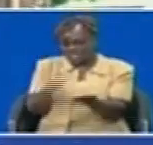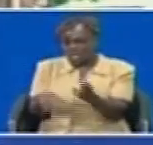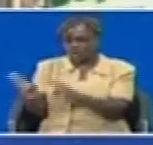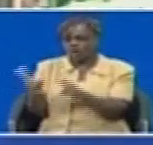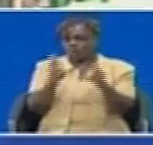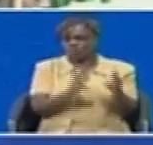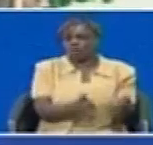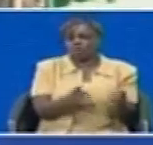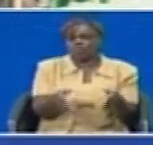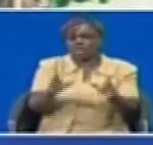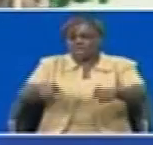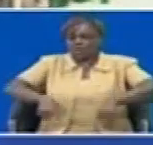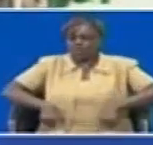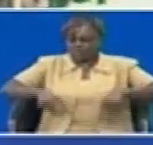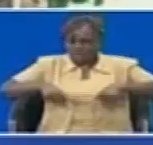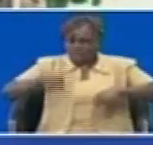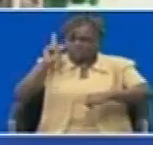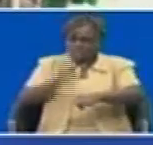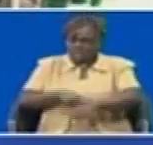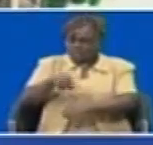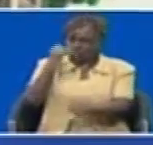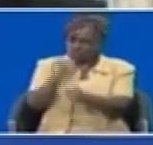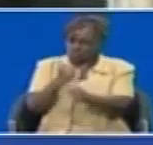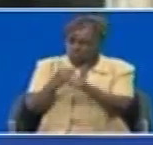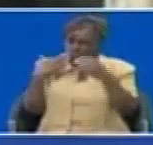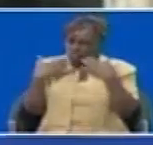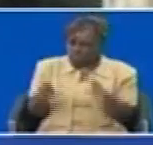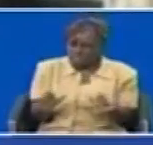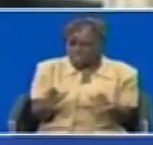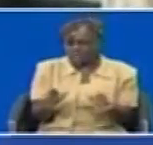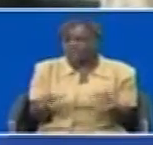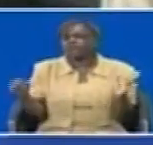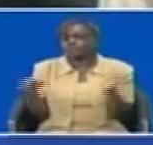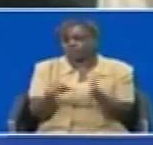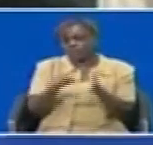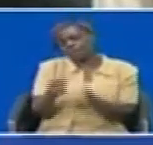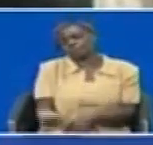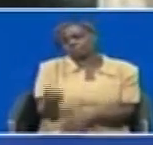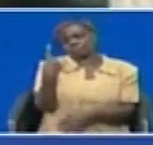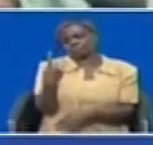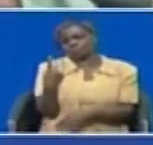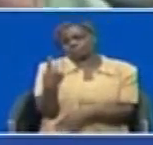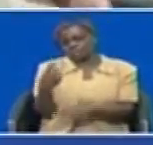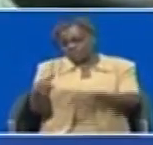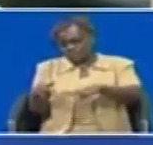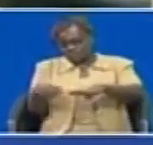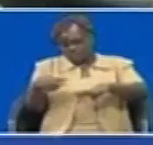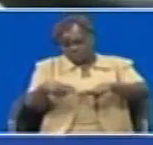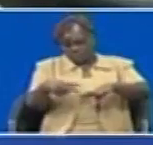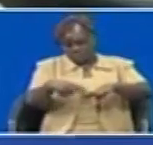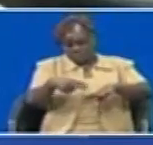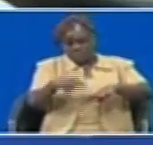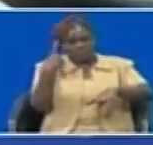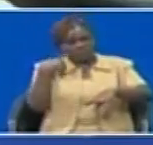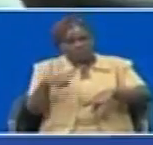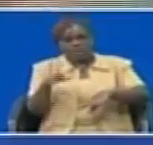in the normal way of living. So when you do that, there comes problems with it. So hoof trimming is actually